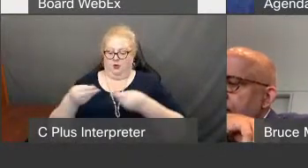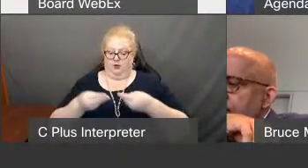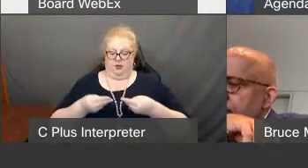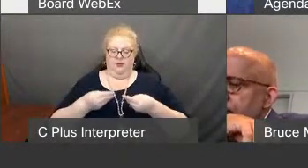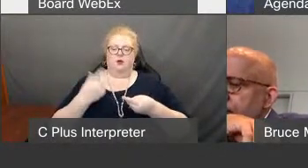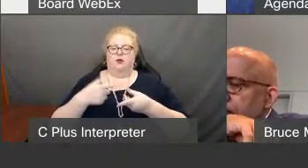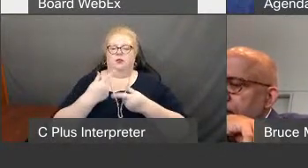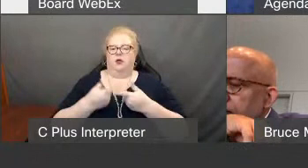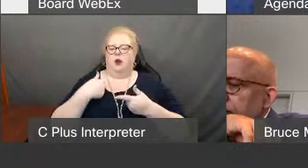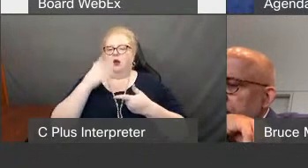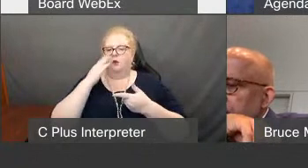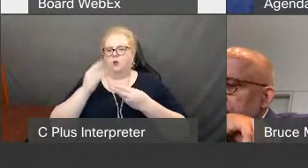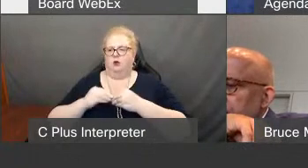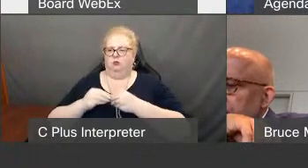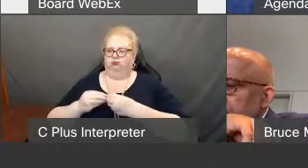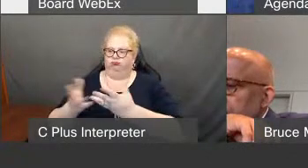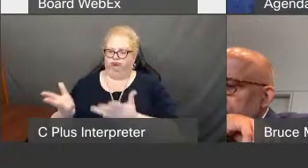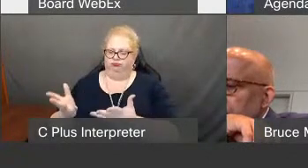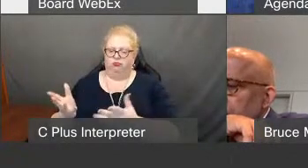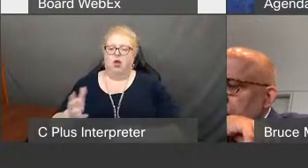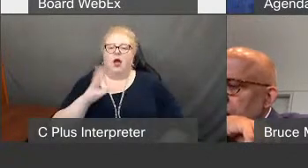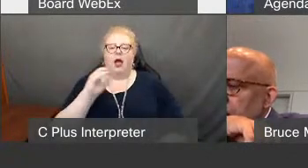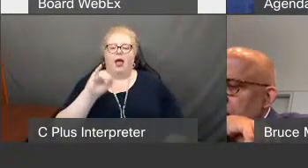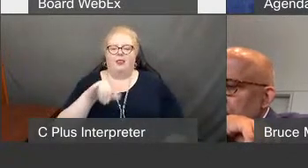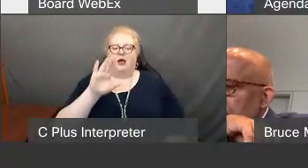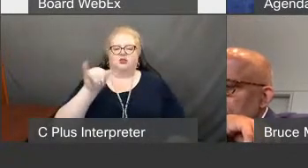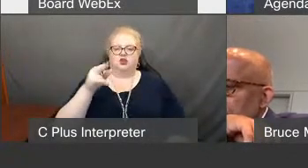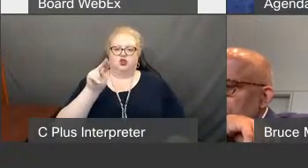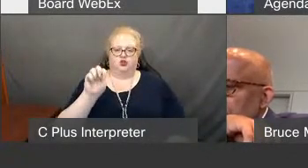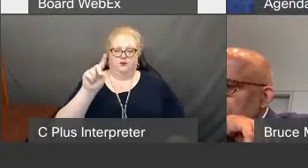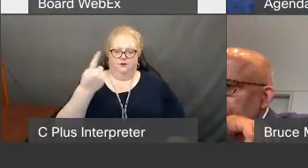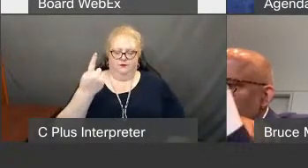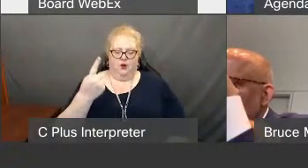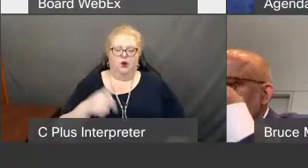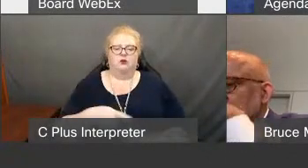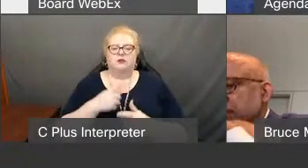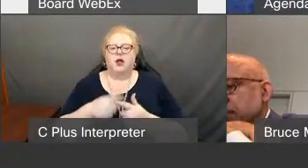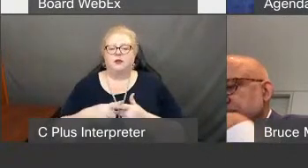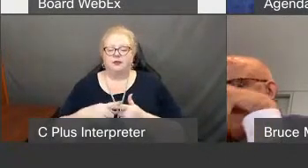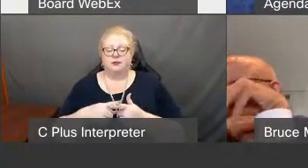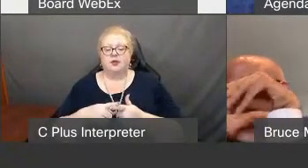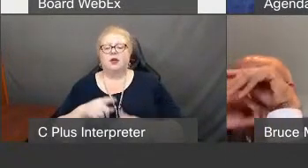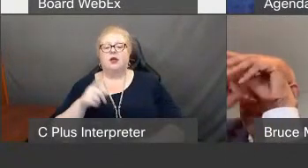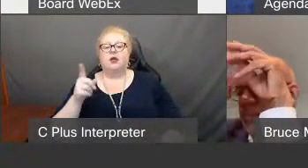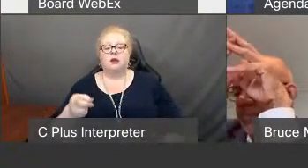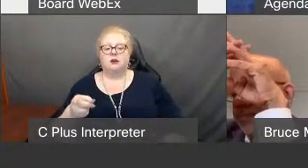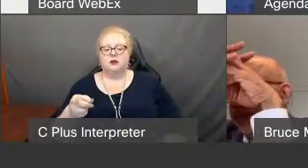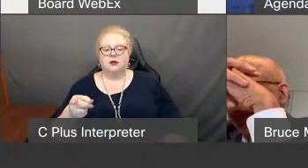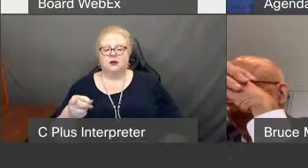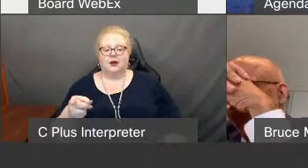June 1st. Director Cox, you will send out the qualified census tracts